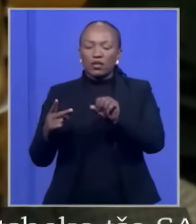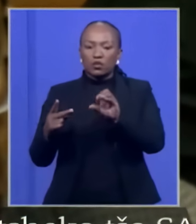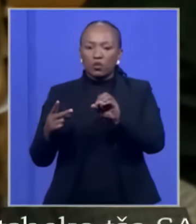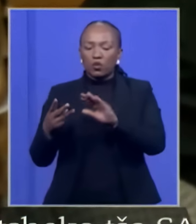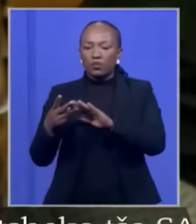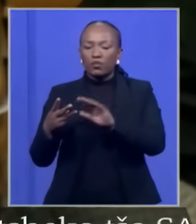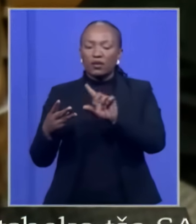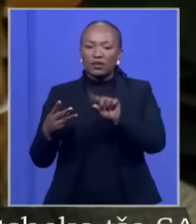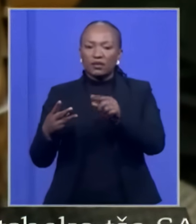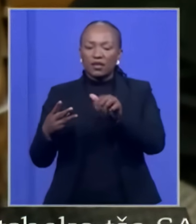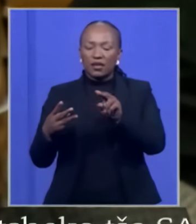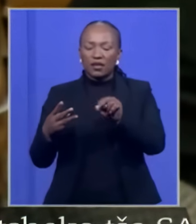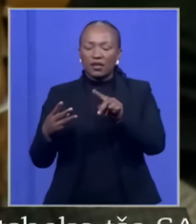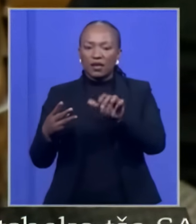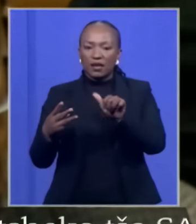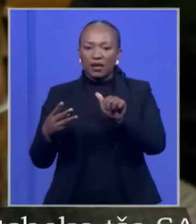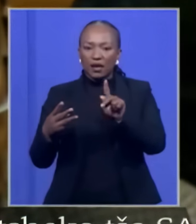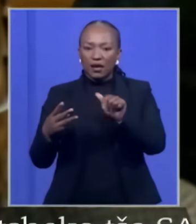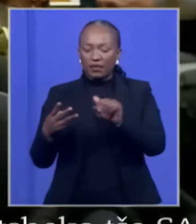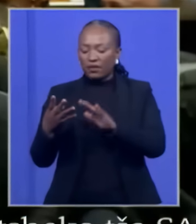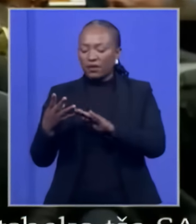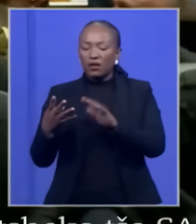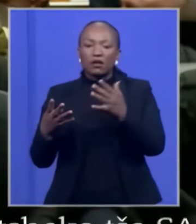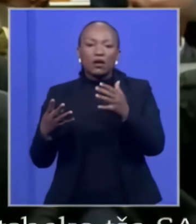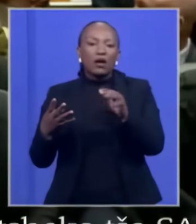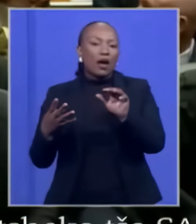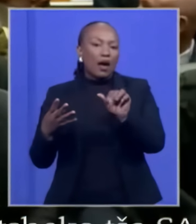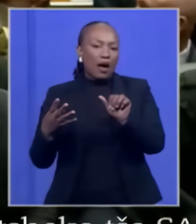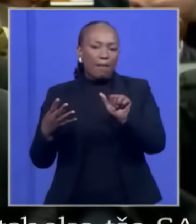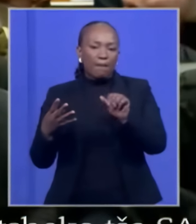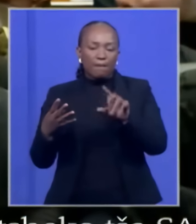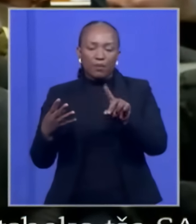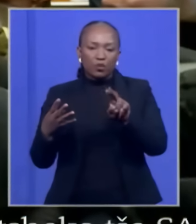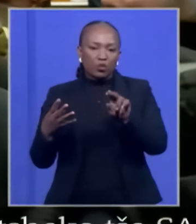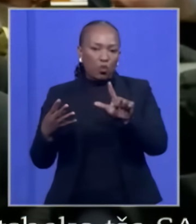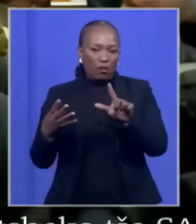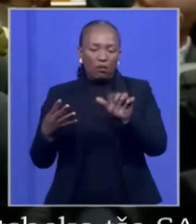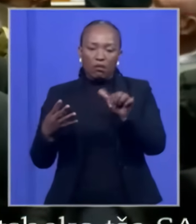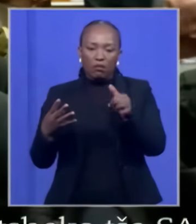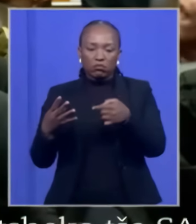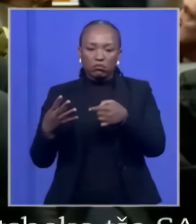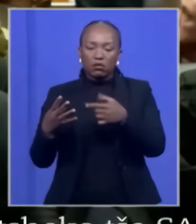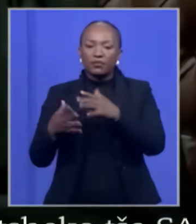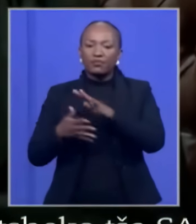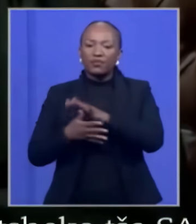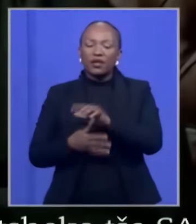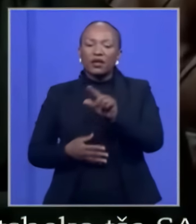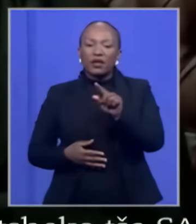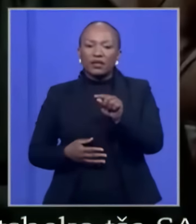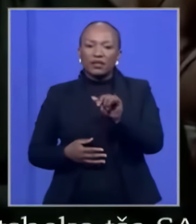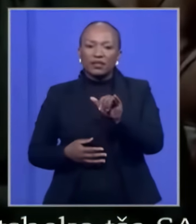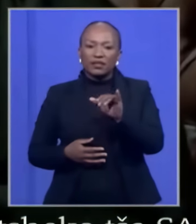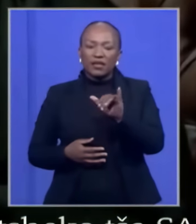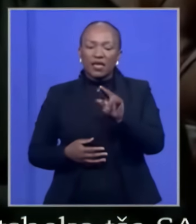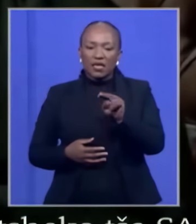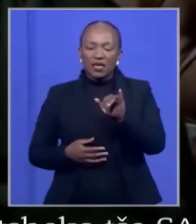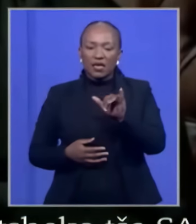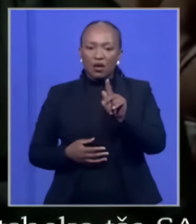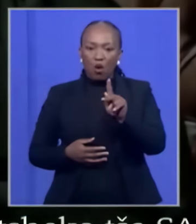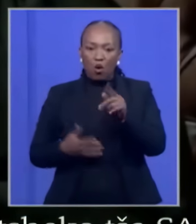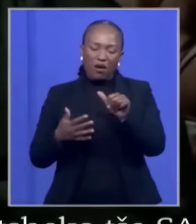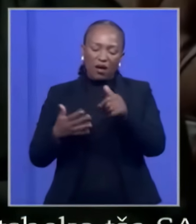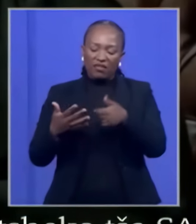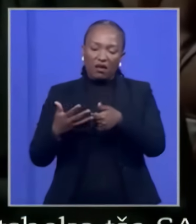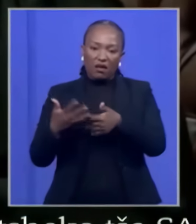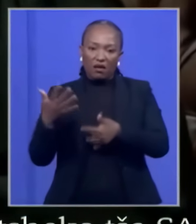Matilda Gasela, Abdullah Mohamed Ismail le modirišane wa Mabe go tša kgwebo Tenyiko Mahuntsi ba latofatšwa ka bomenetša